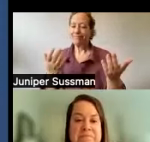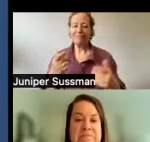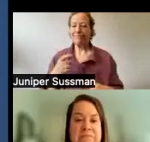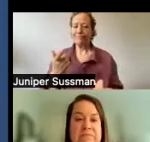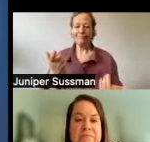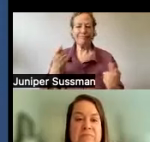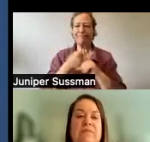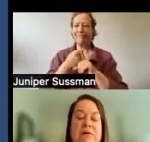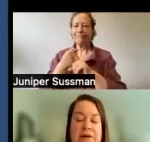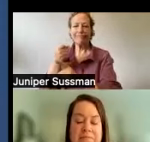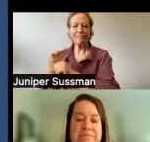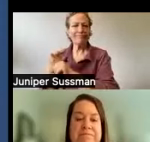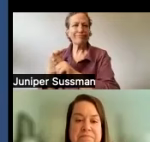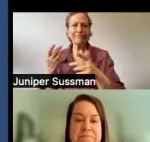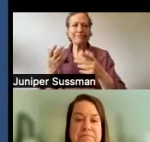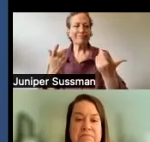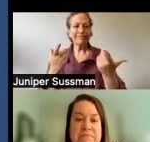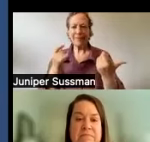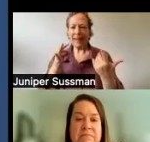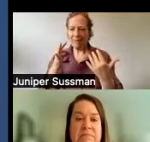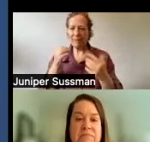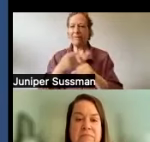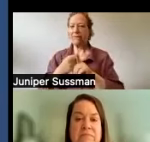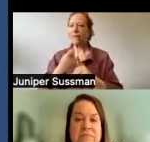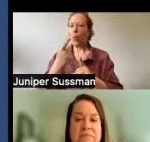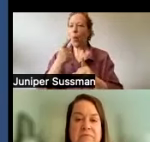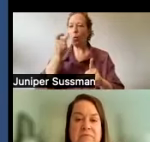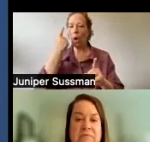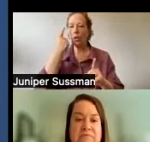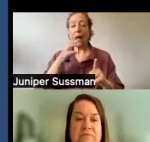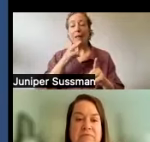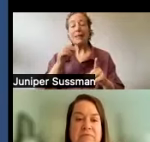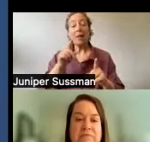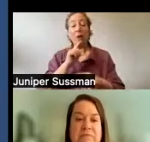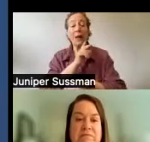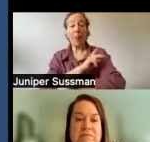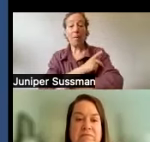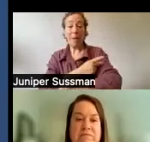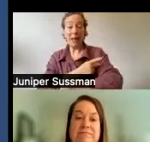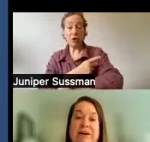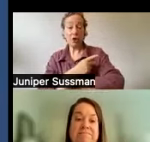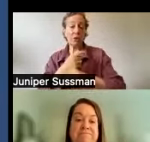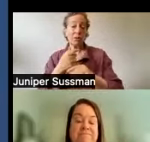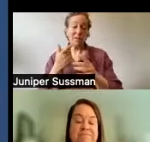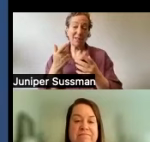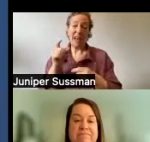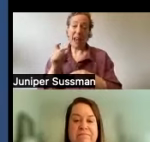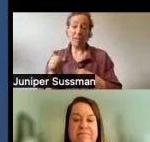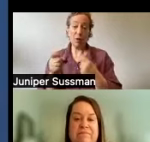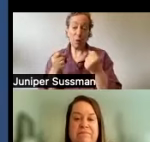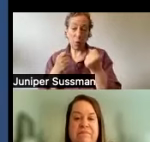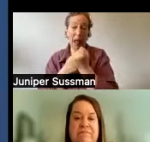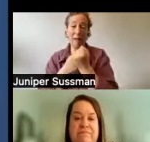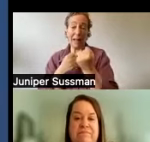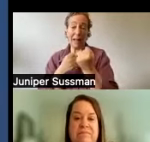an informal way right now. And it demands that the patients themselves are able to advocate for themselves and actually